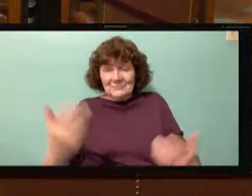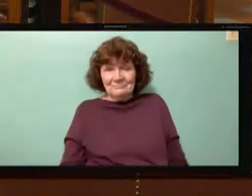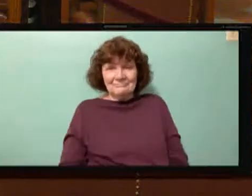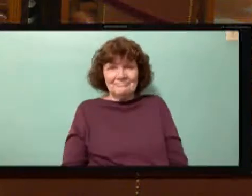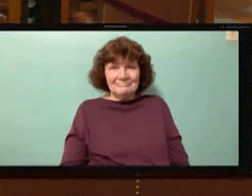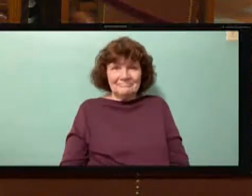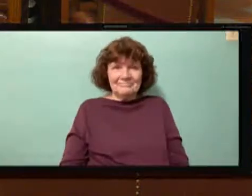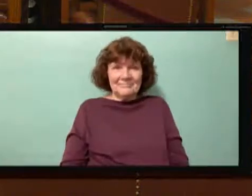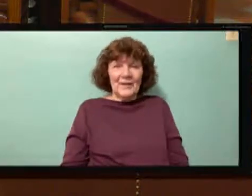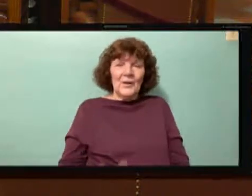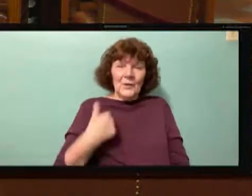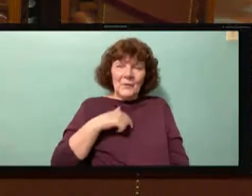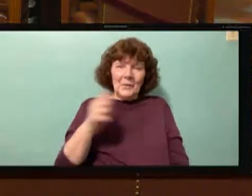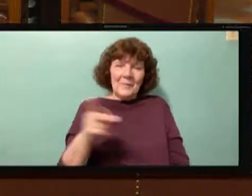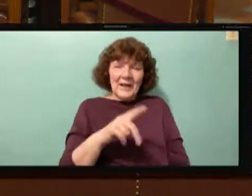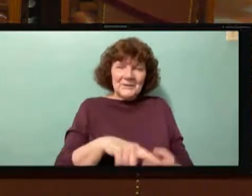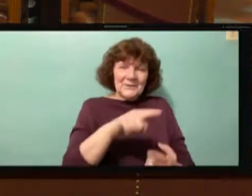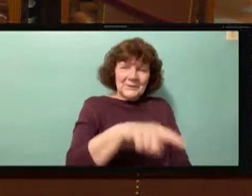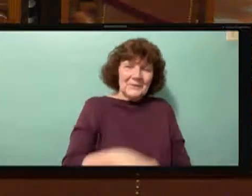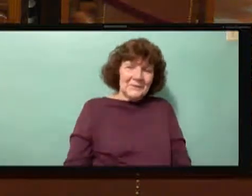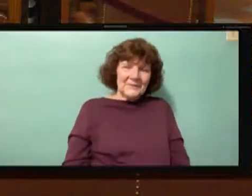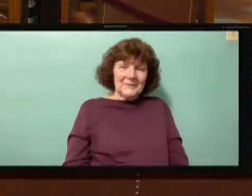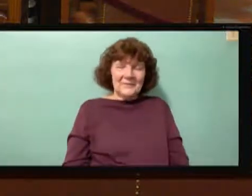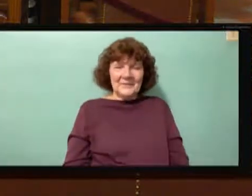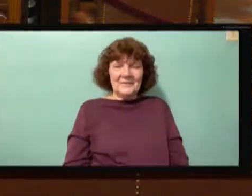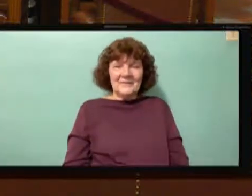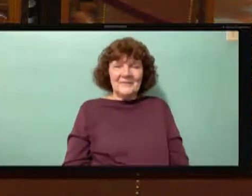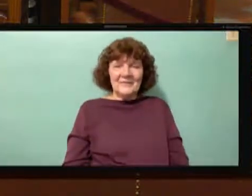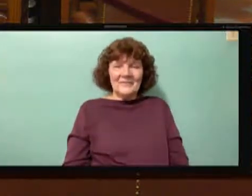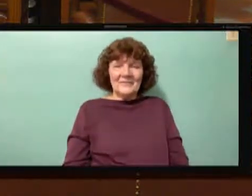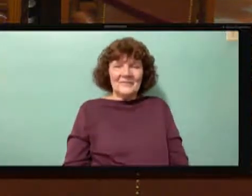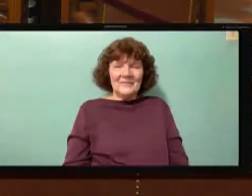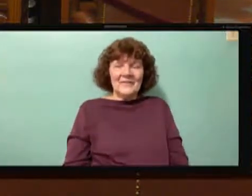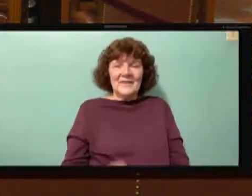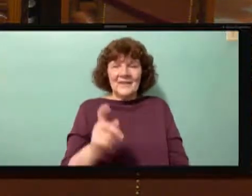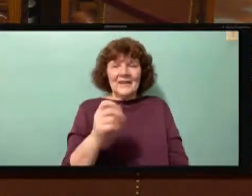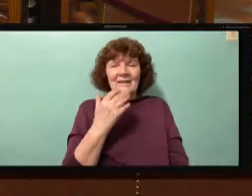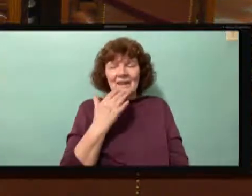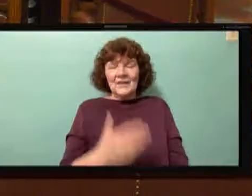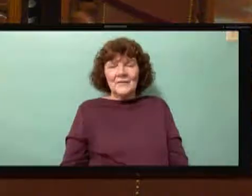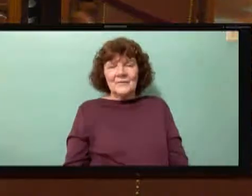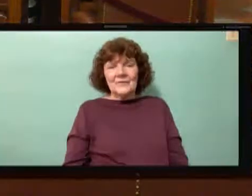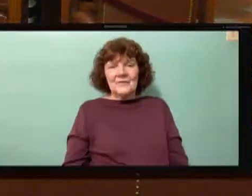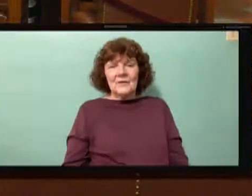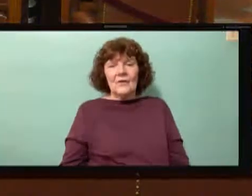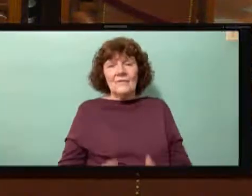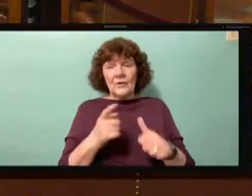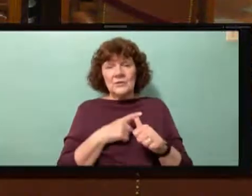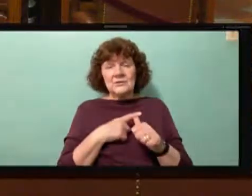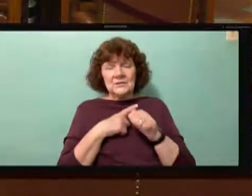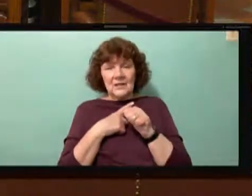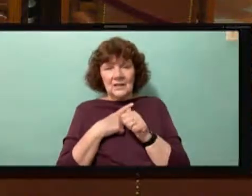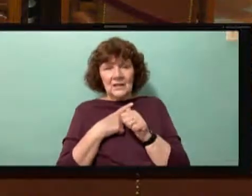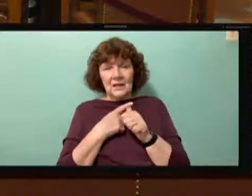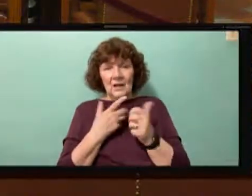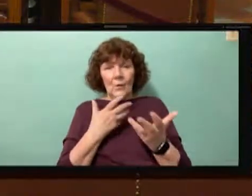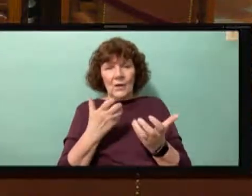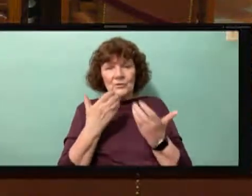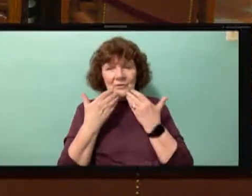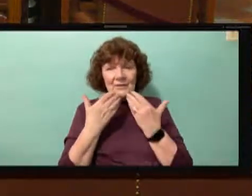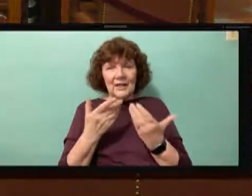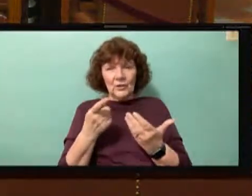we'll come back to you, Councilman Coghill. Okay, thank you. First, Jen, I want to thank you